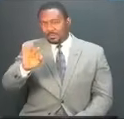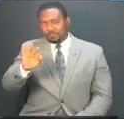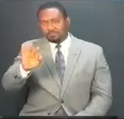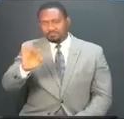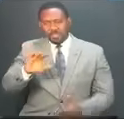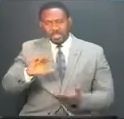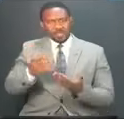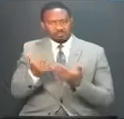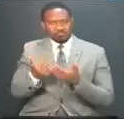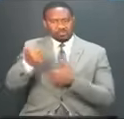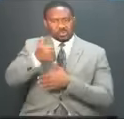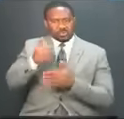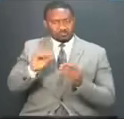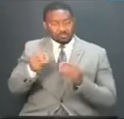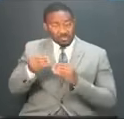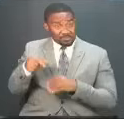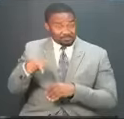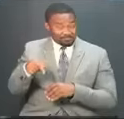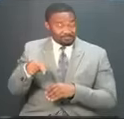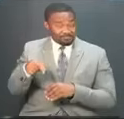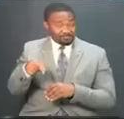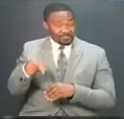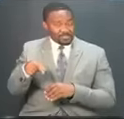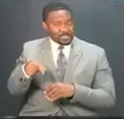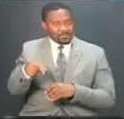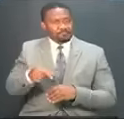amended in the Court of Appeal Rules